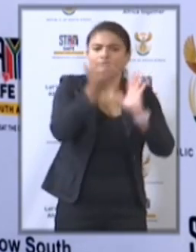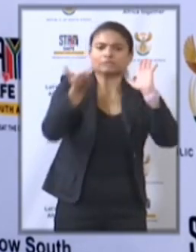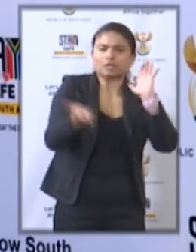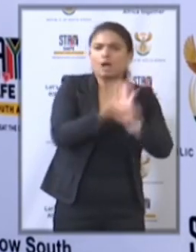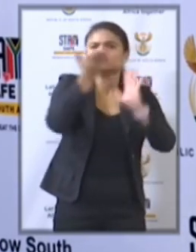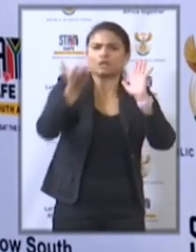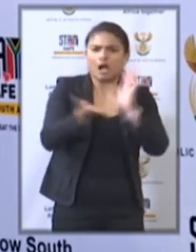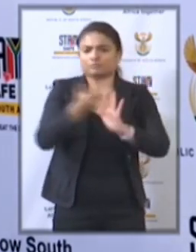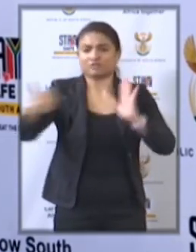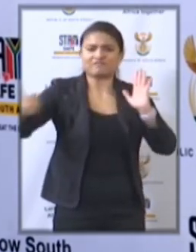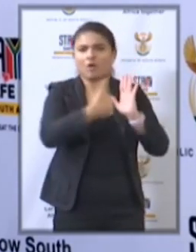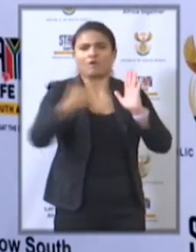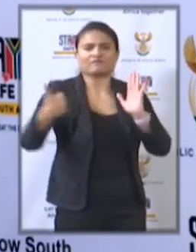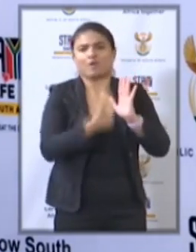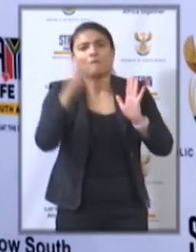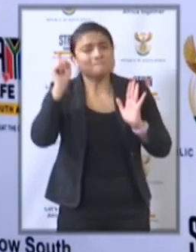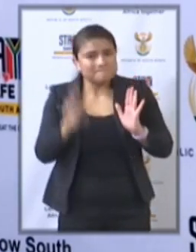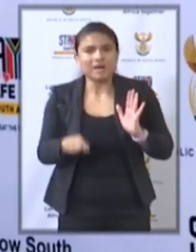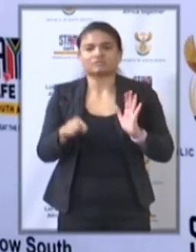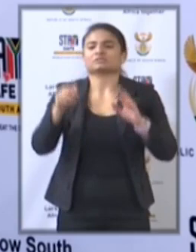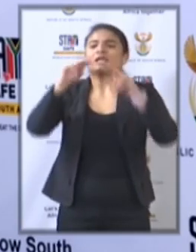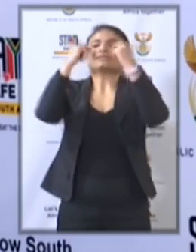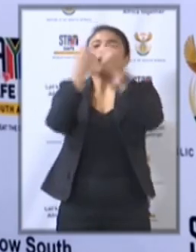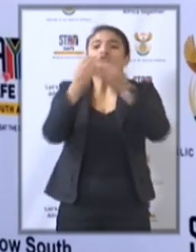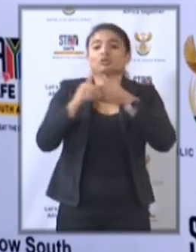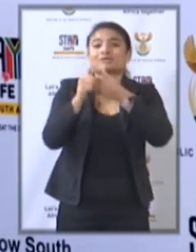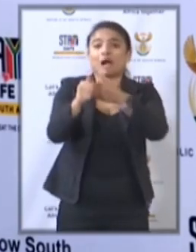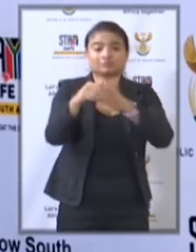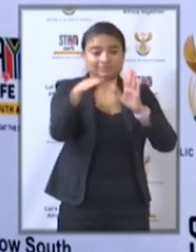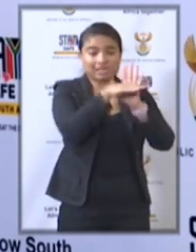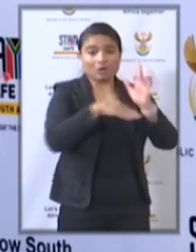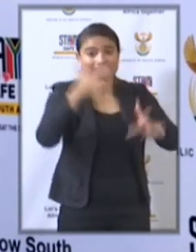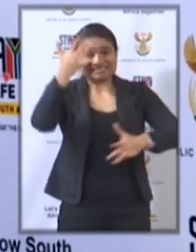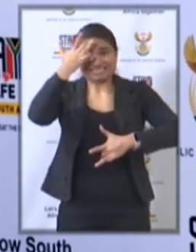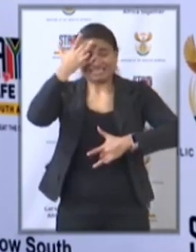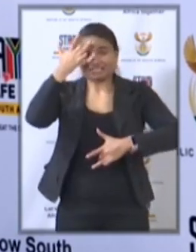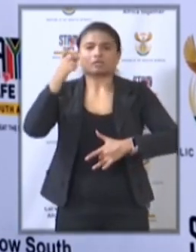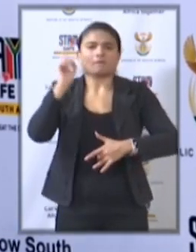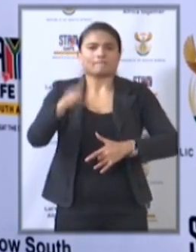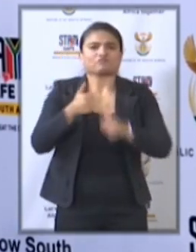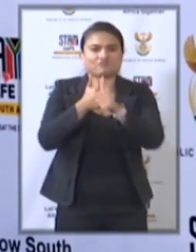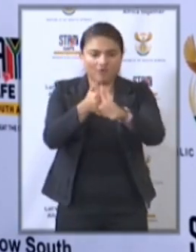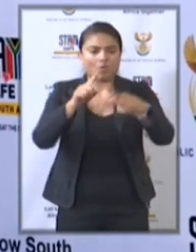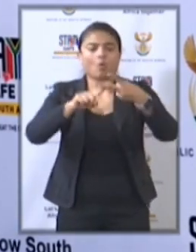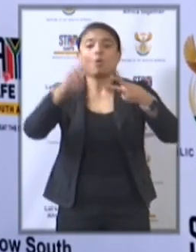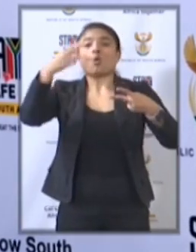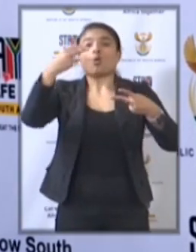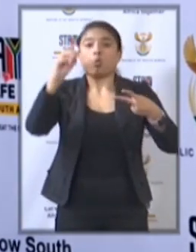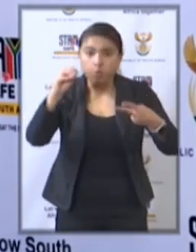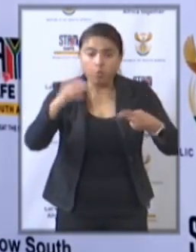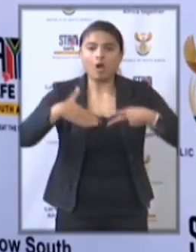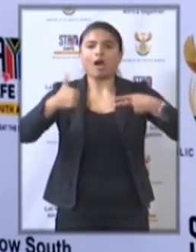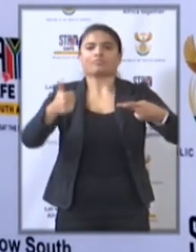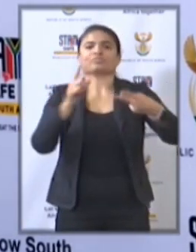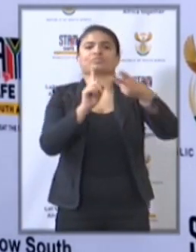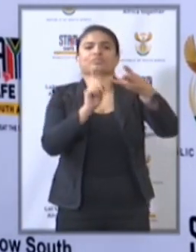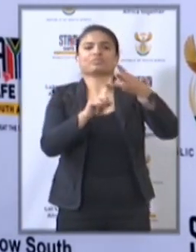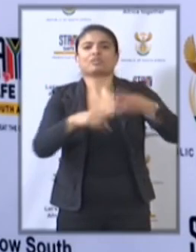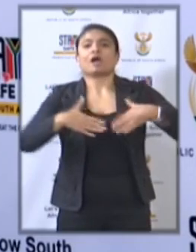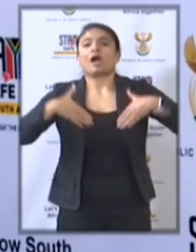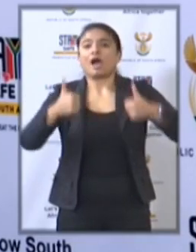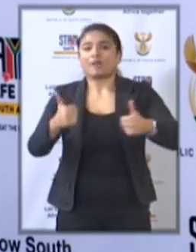Communicable Diseases, the World Health Organization, and the instructions from our own health